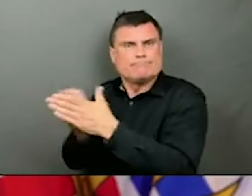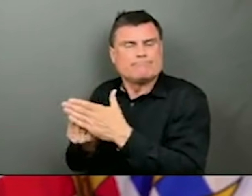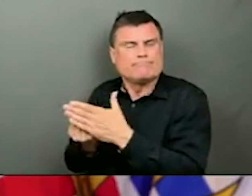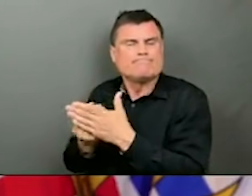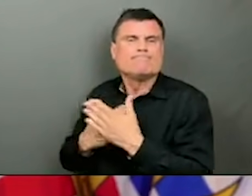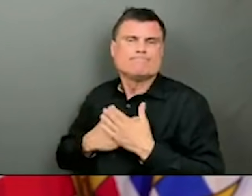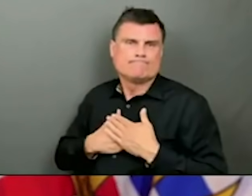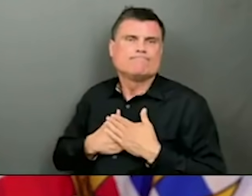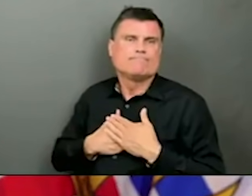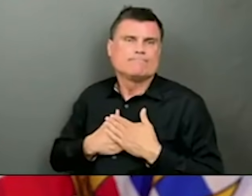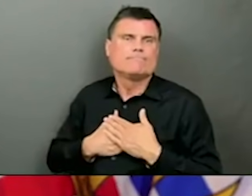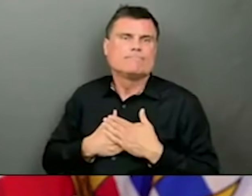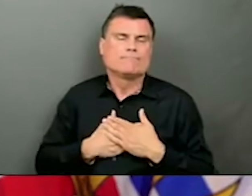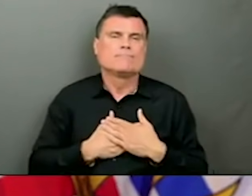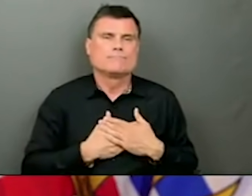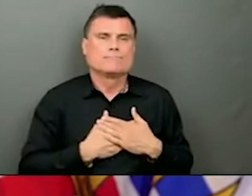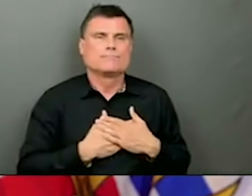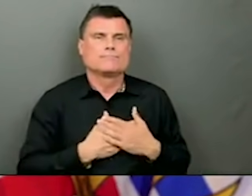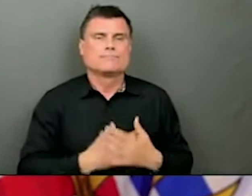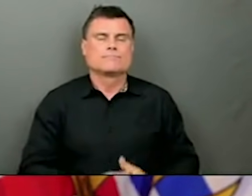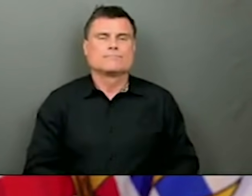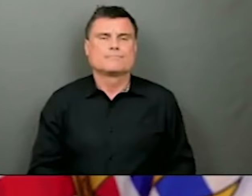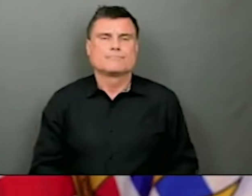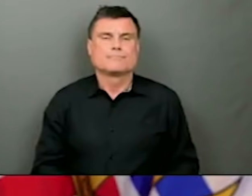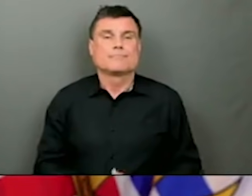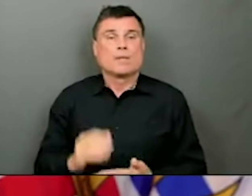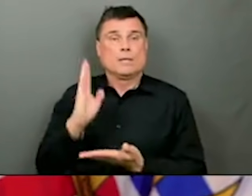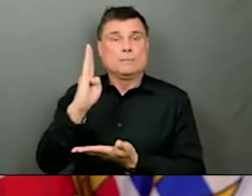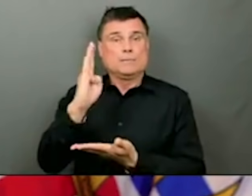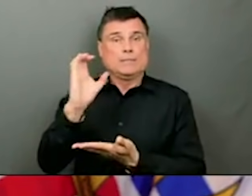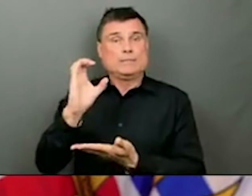So far here in British Columbia, we've delivered